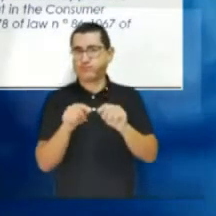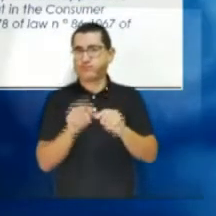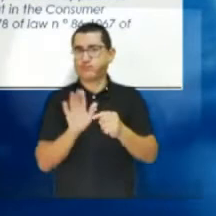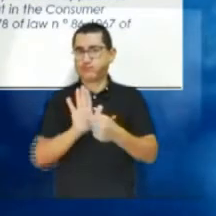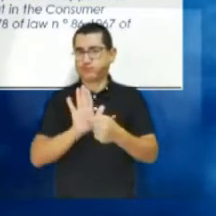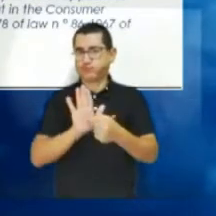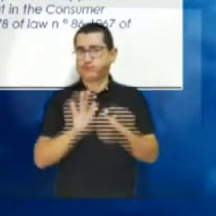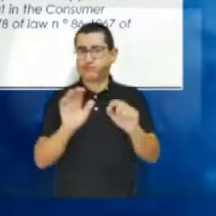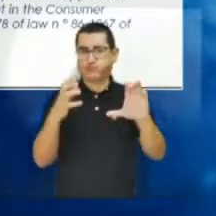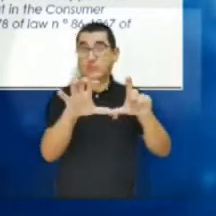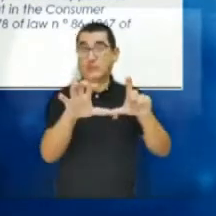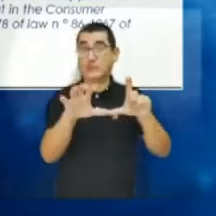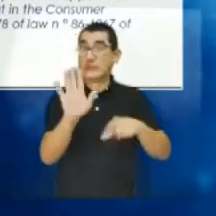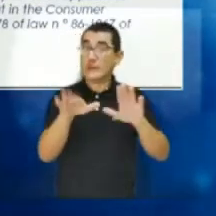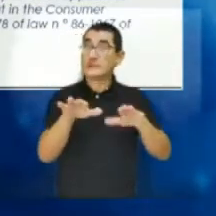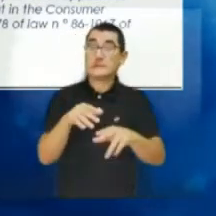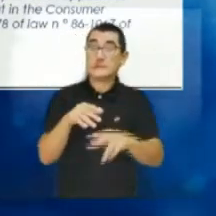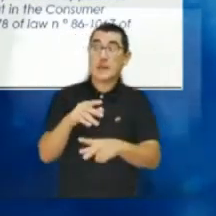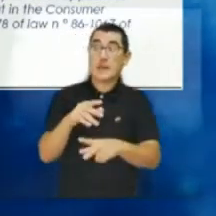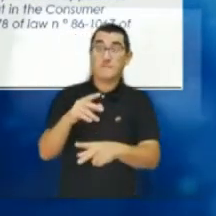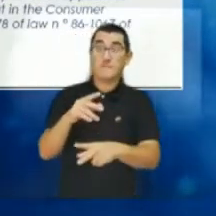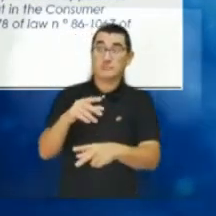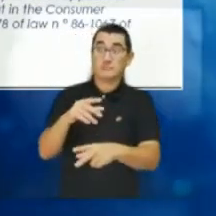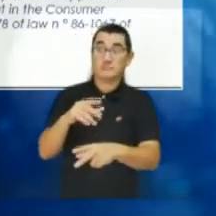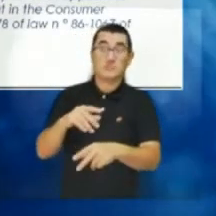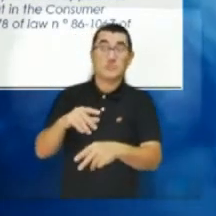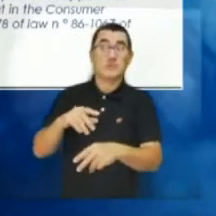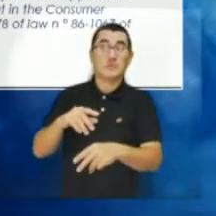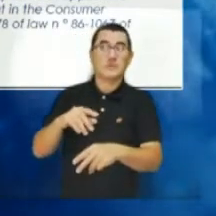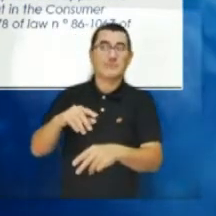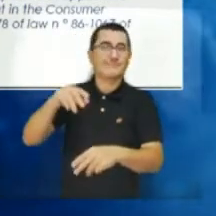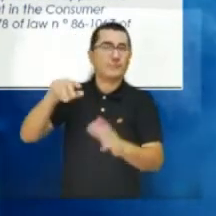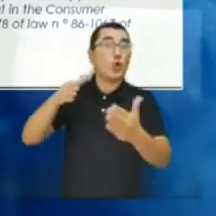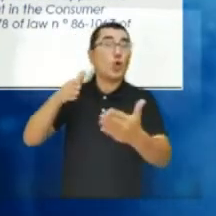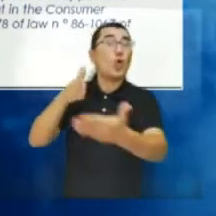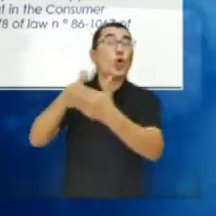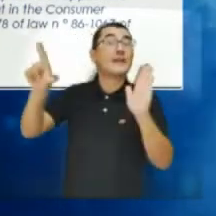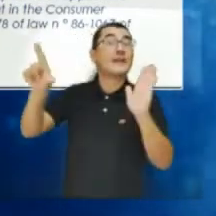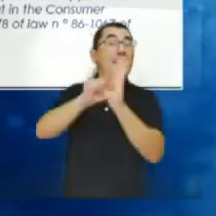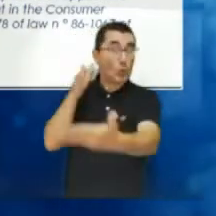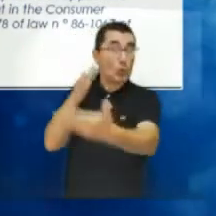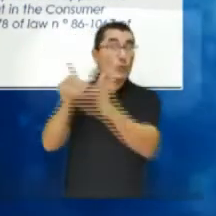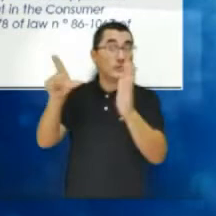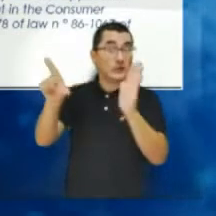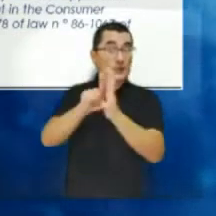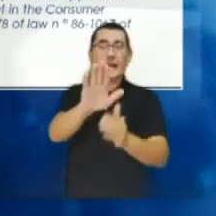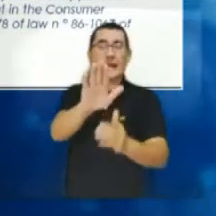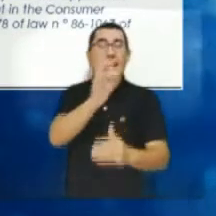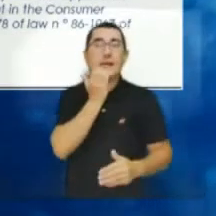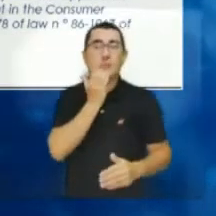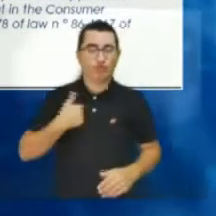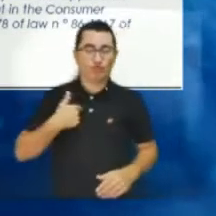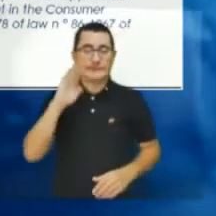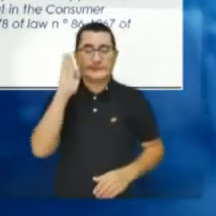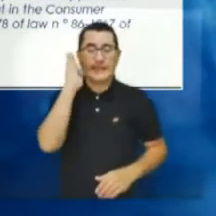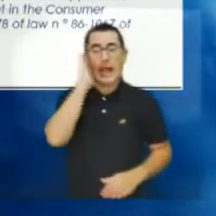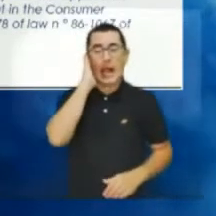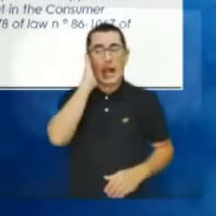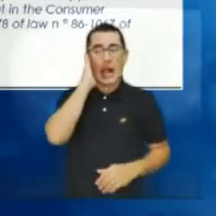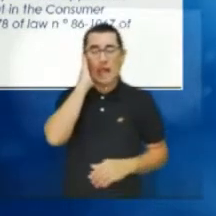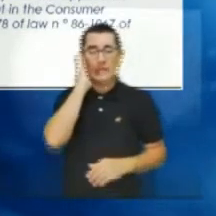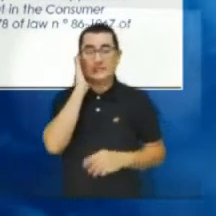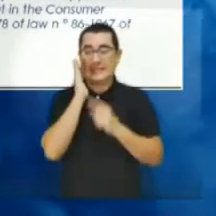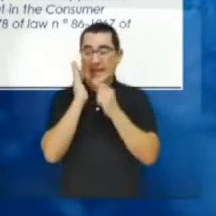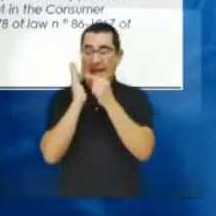they can be punished by a penalty of imprisonment and a fine. In fact, the judge will decide, of course, and we can